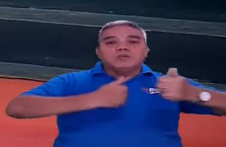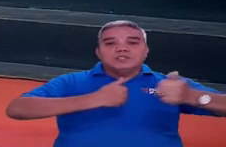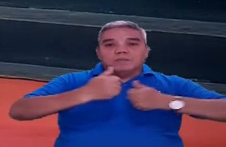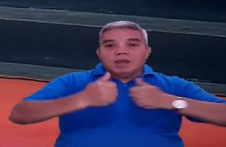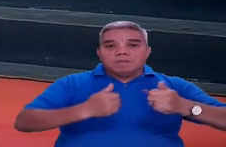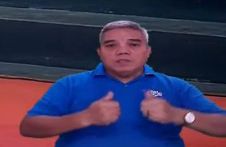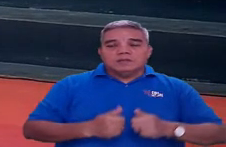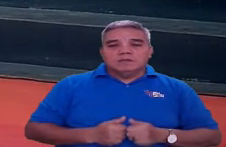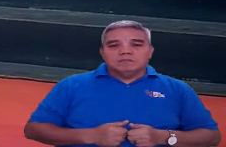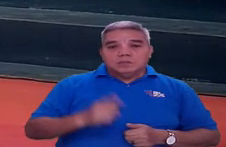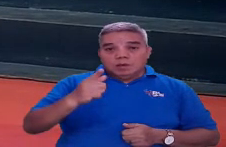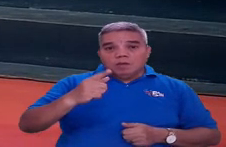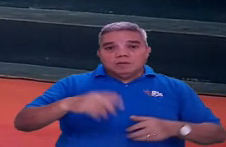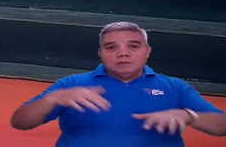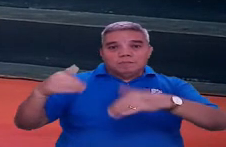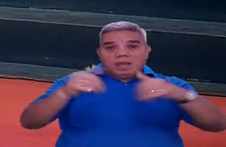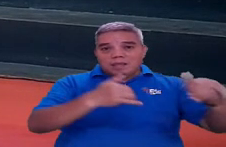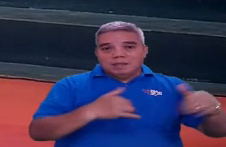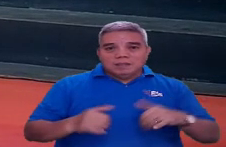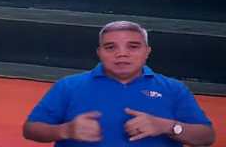comes, you know,